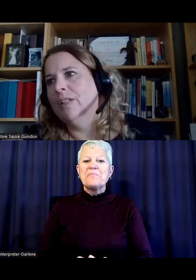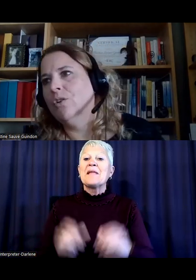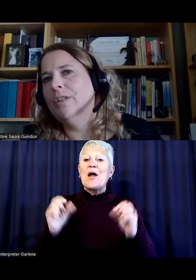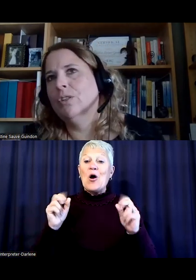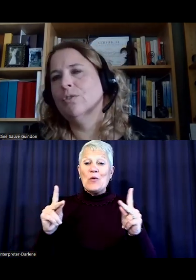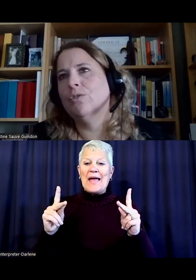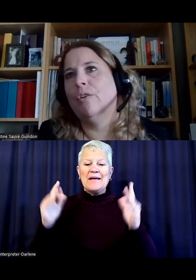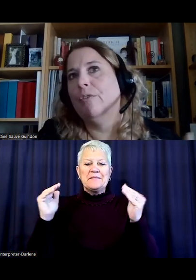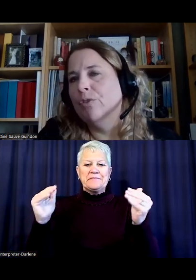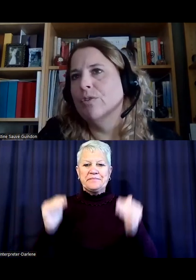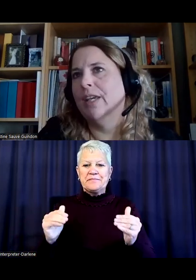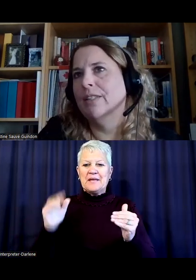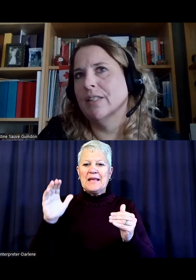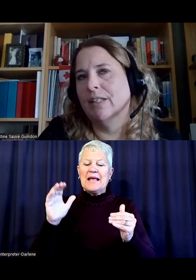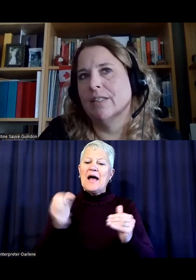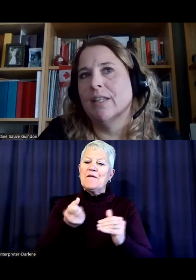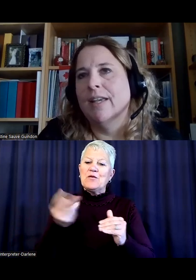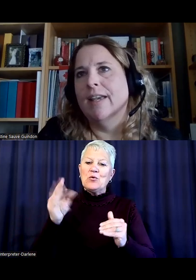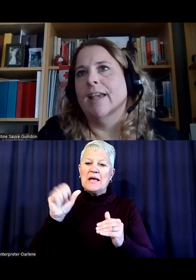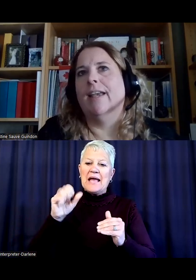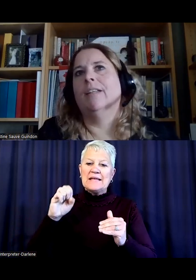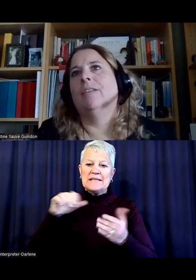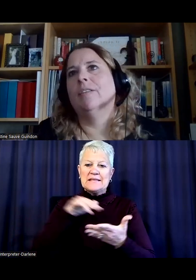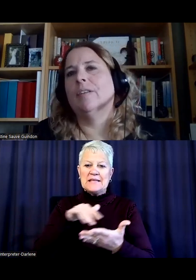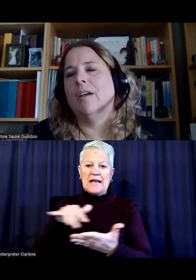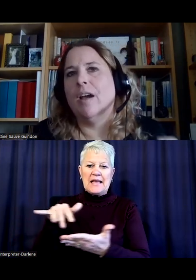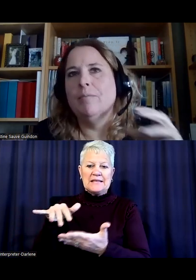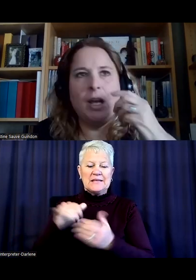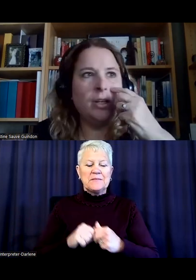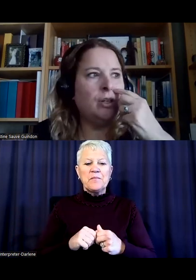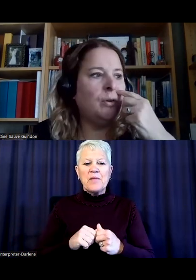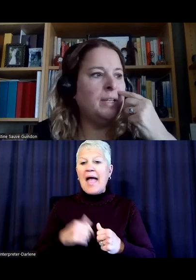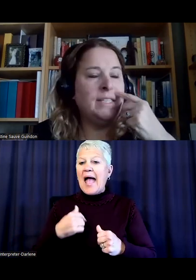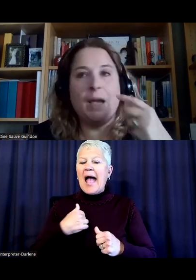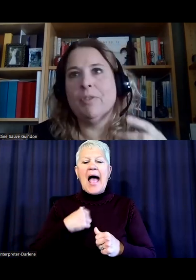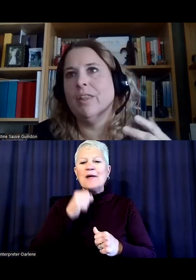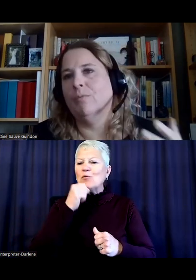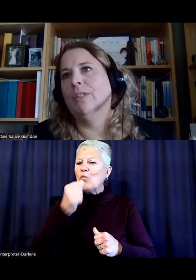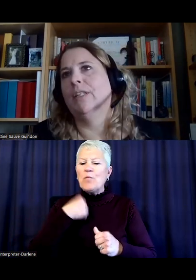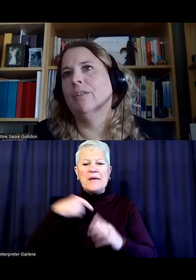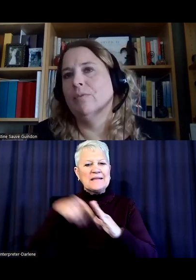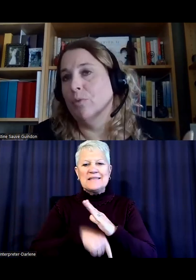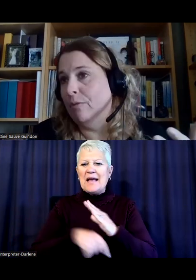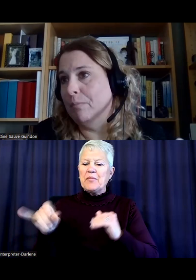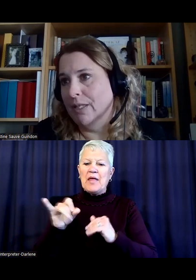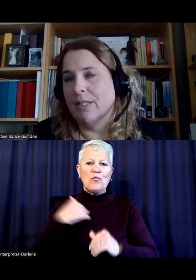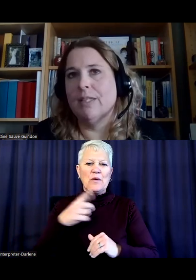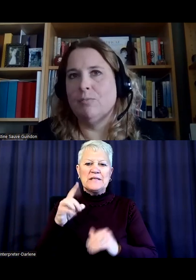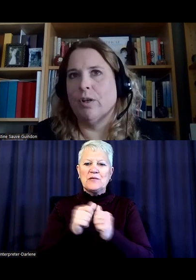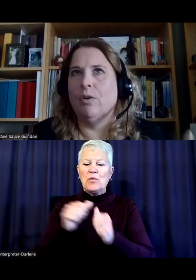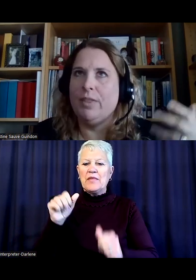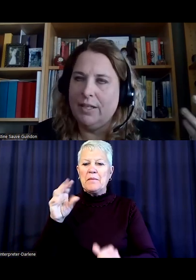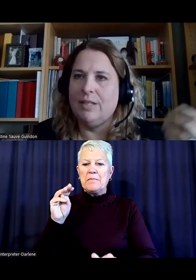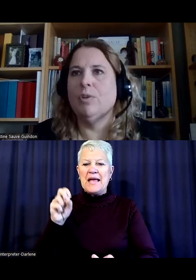Okay, let's go into a few case studies. And I'm not going to go in depth like we did with Mason